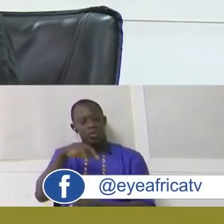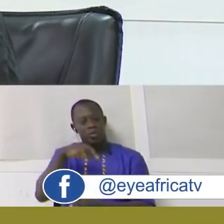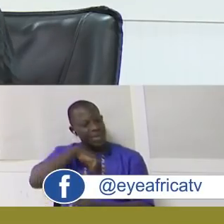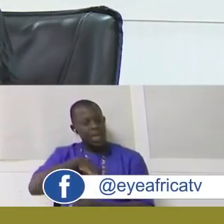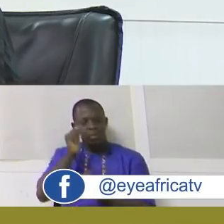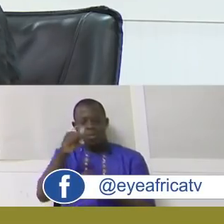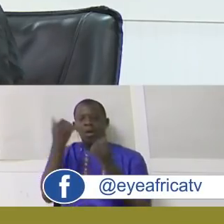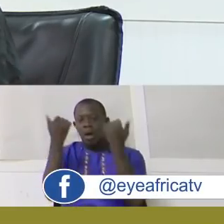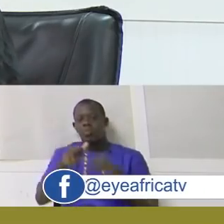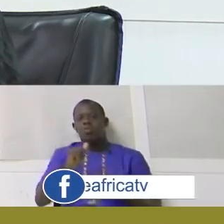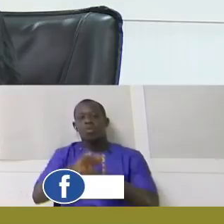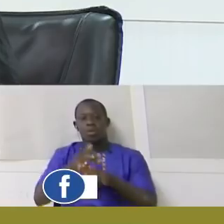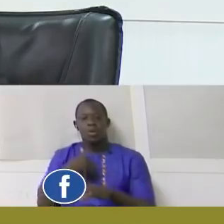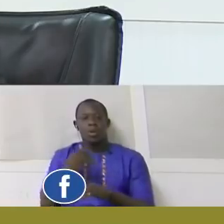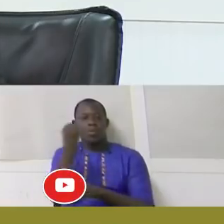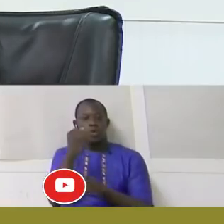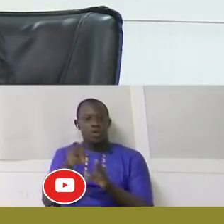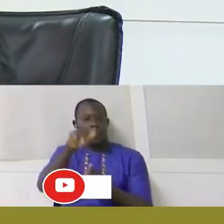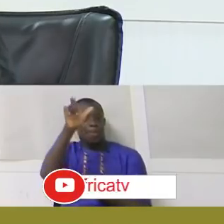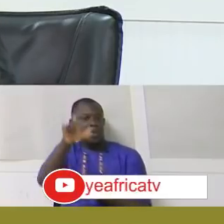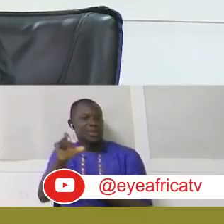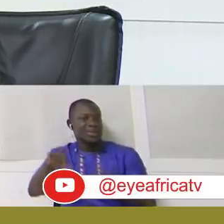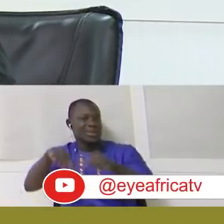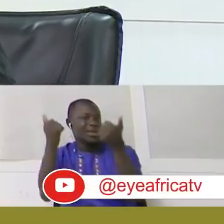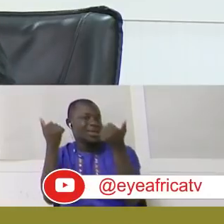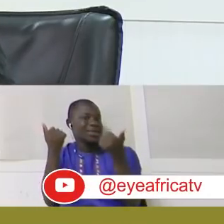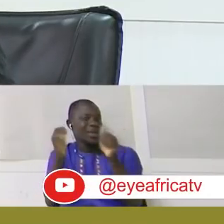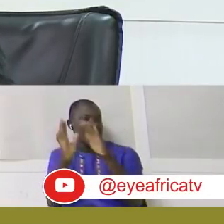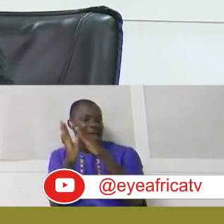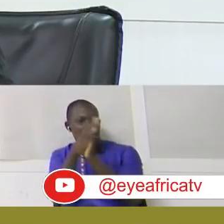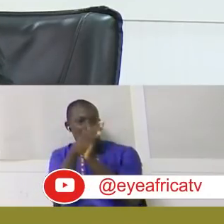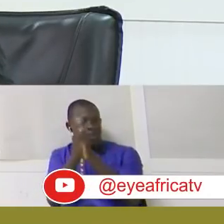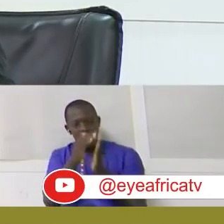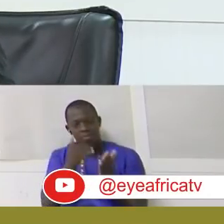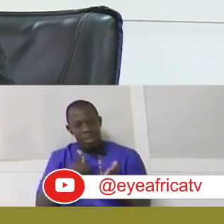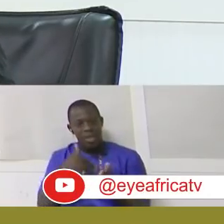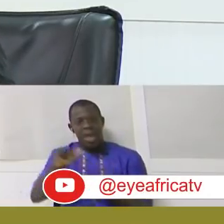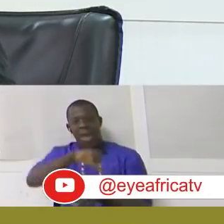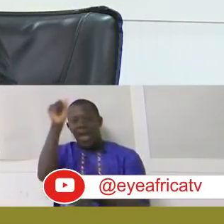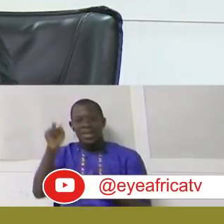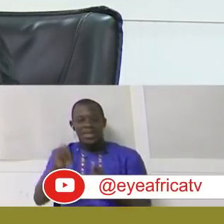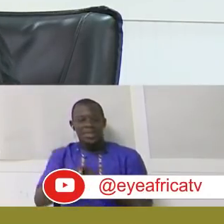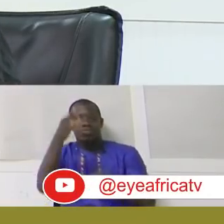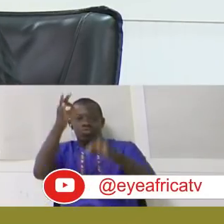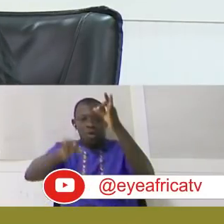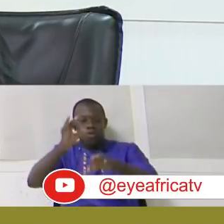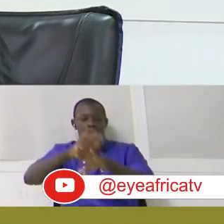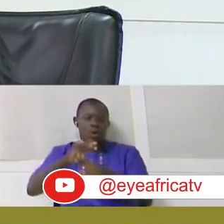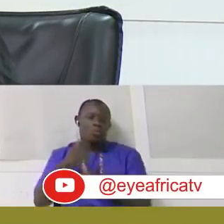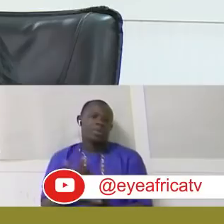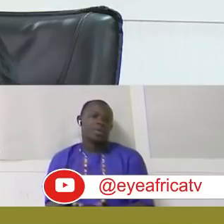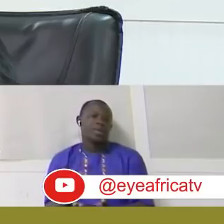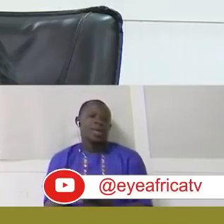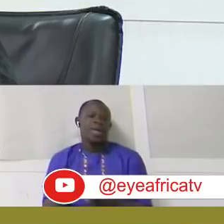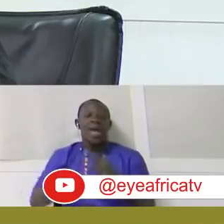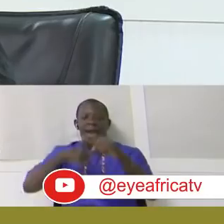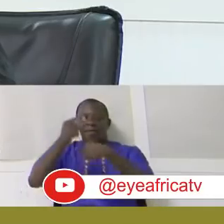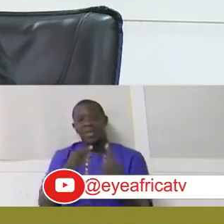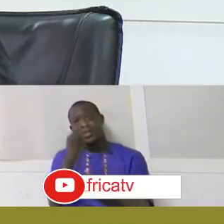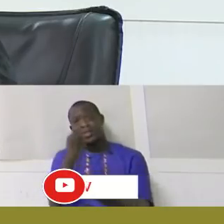me. Because mon commencé na di ma joj di ma blame. Because he had already started judging me and apportioning blame on me. After 3 days mu